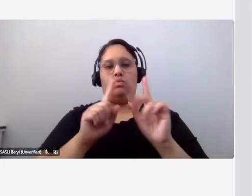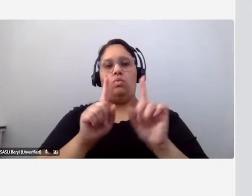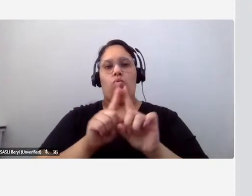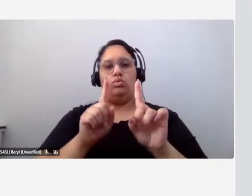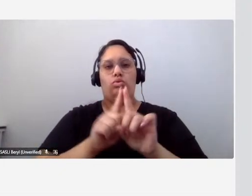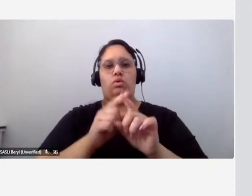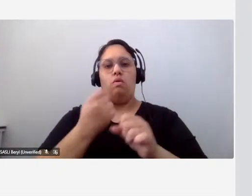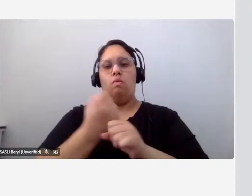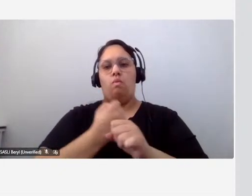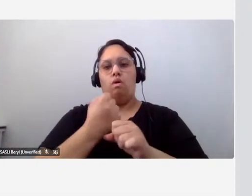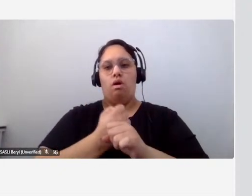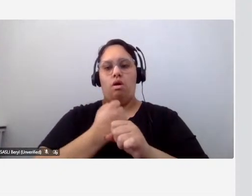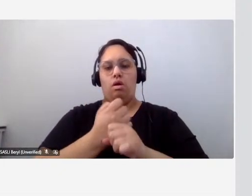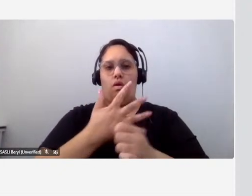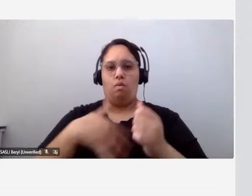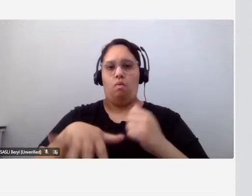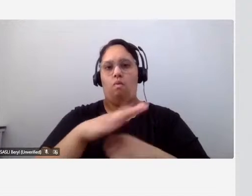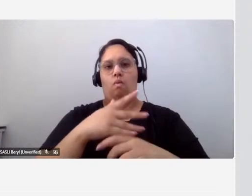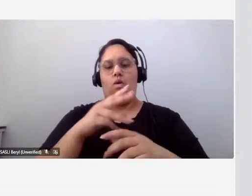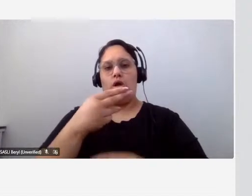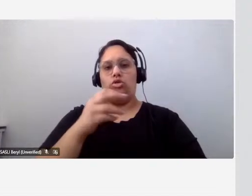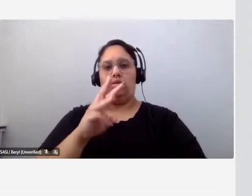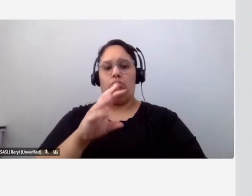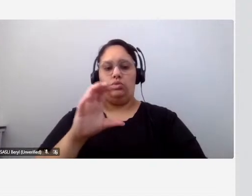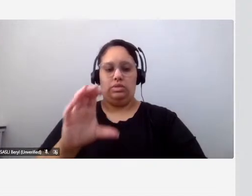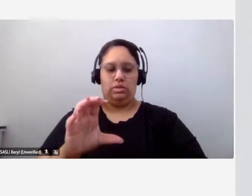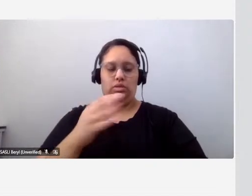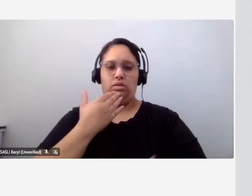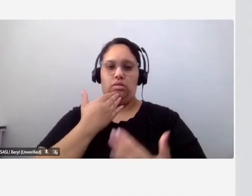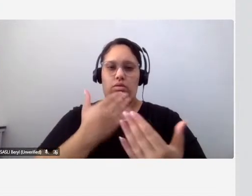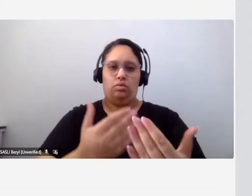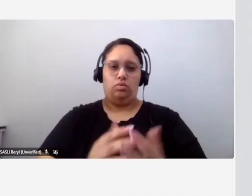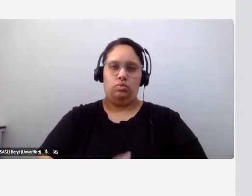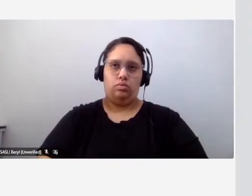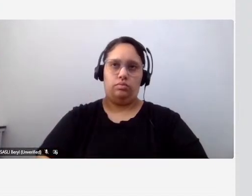of the work and the entire scope of HWC. So thank you.